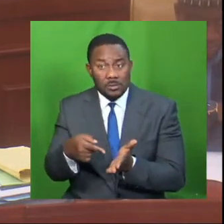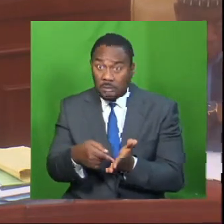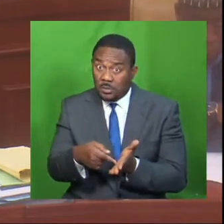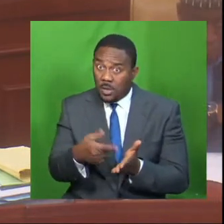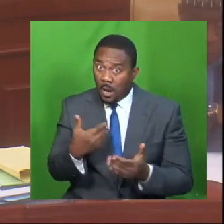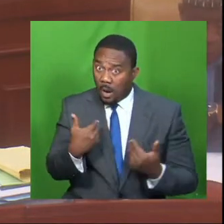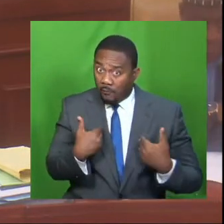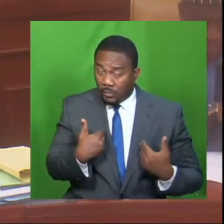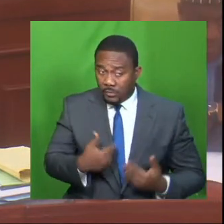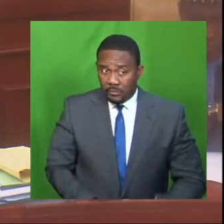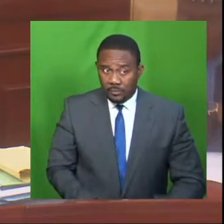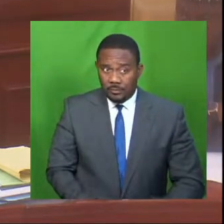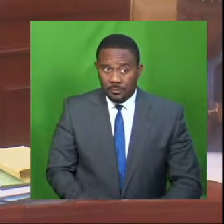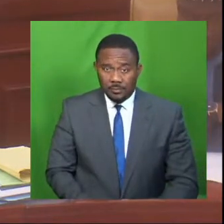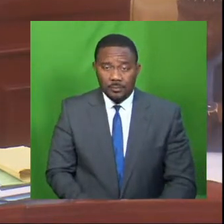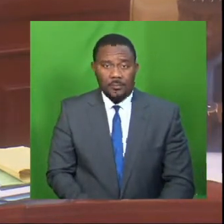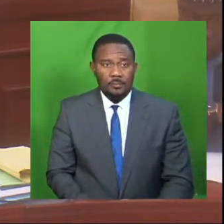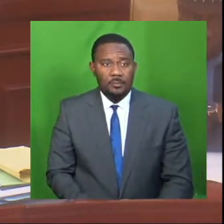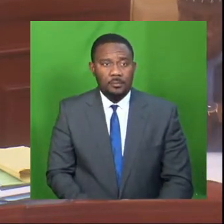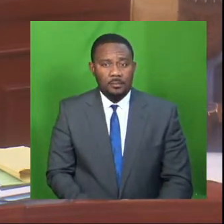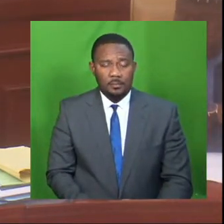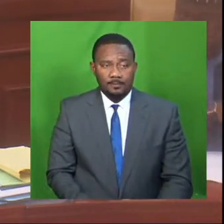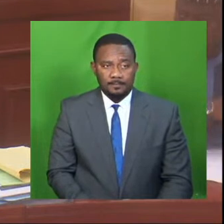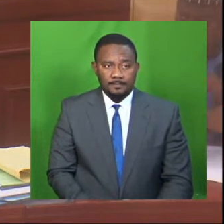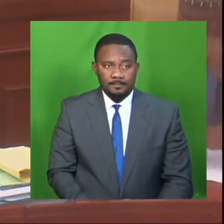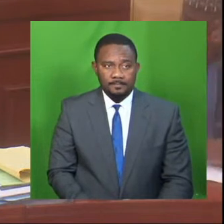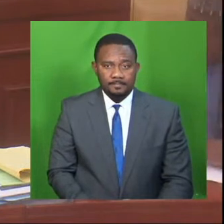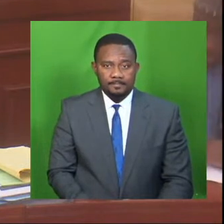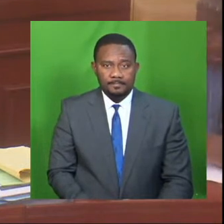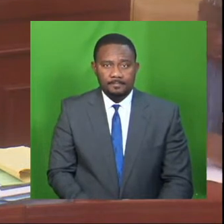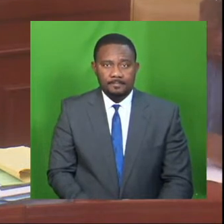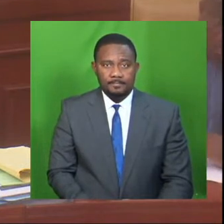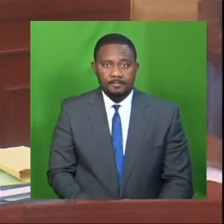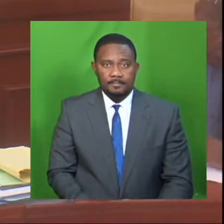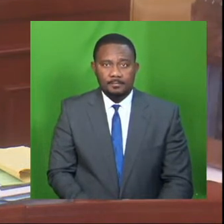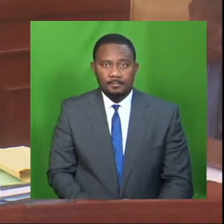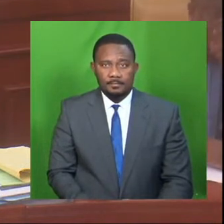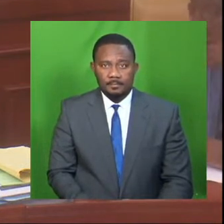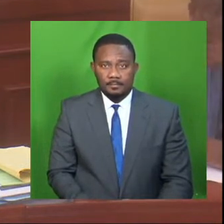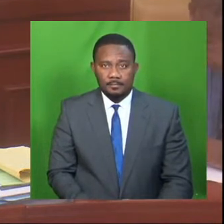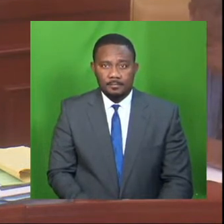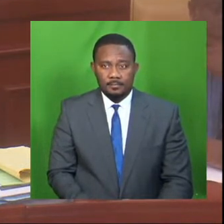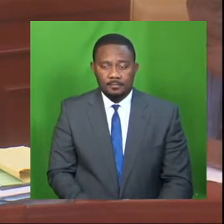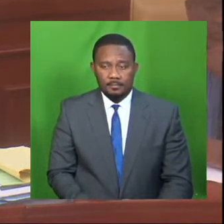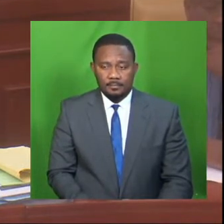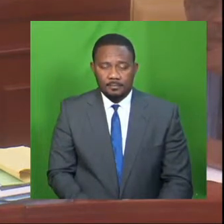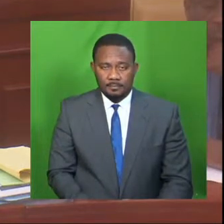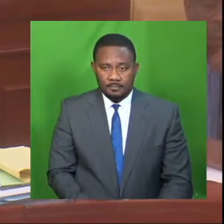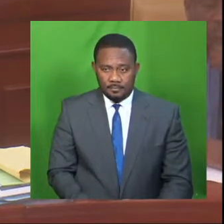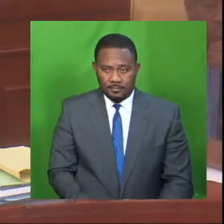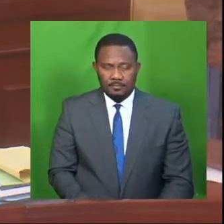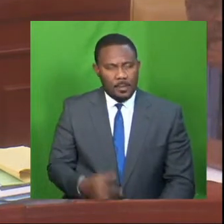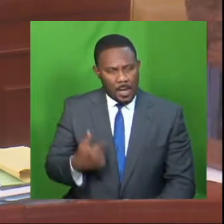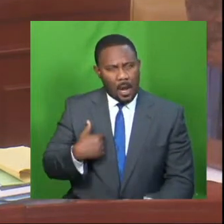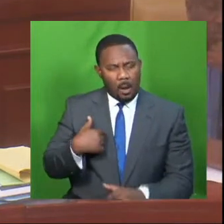versus Dennis for an amount of 65 million euros to finance the Takwa Water Supply